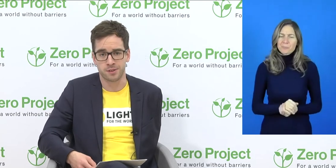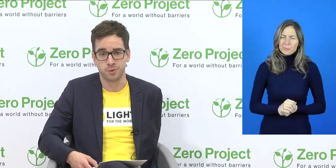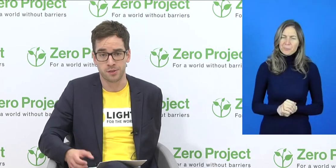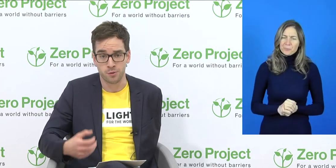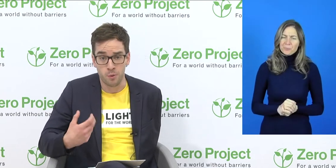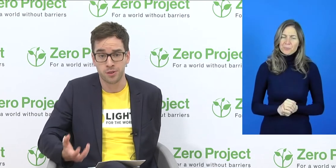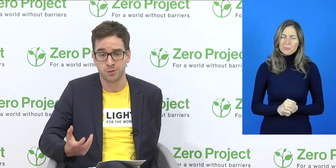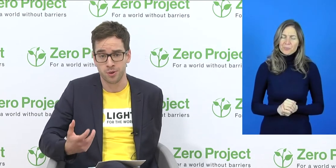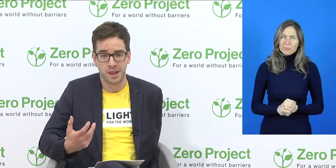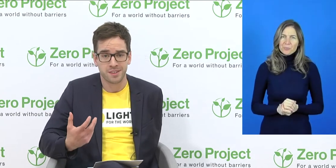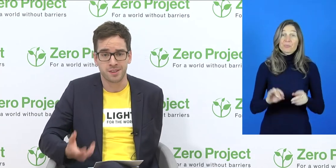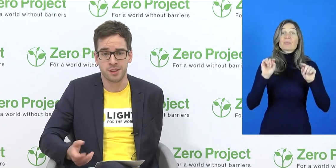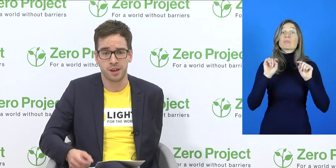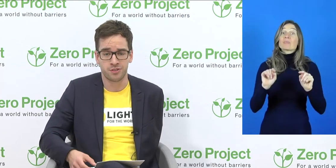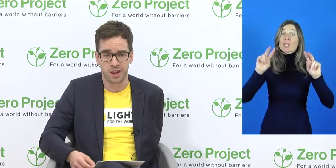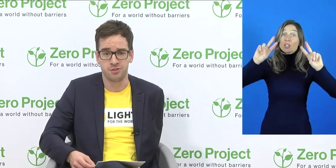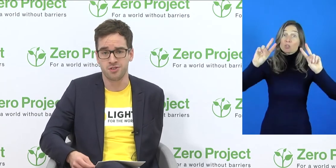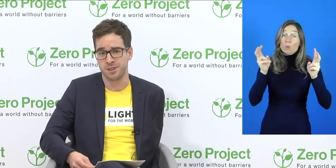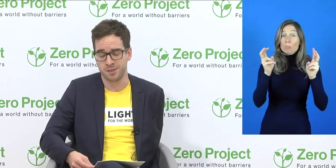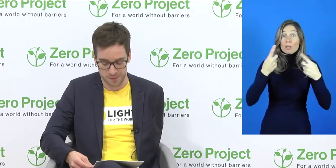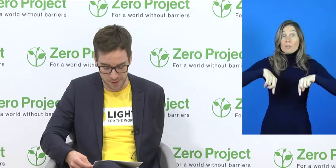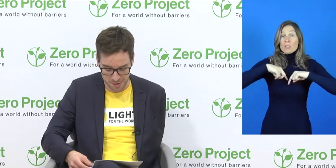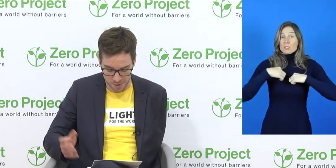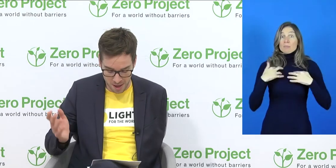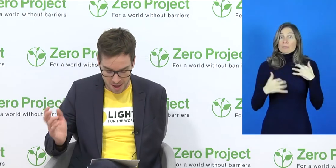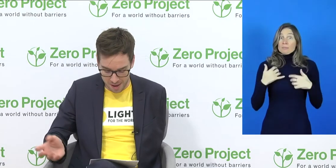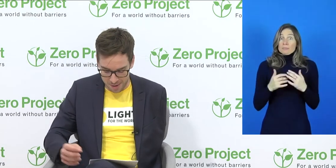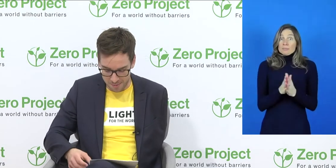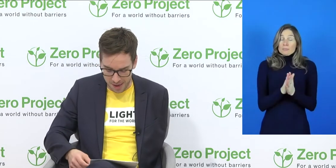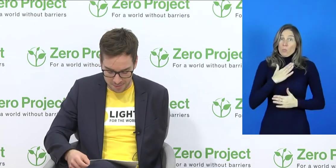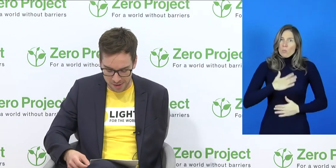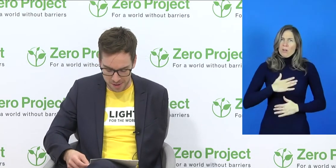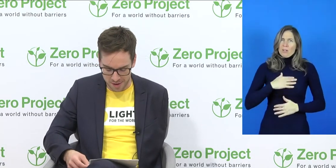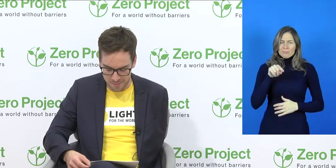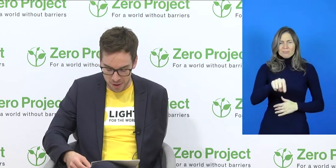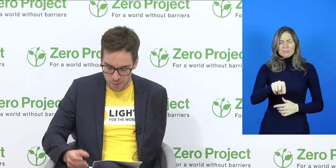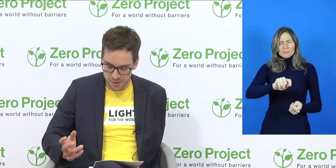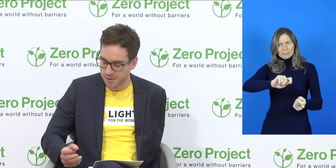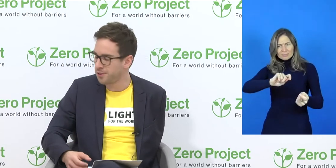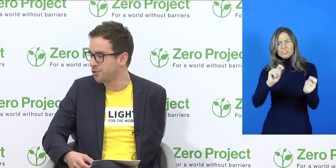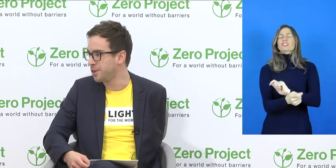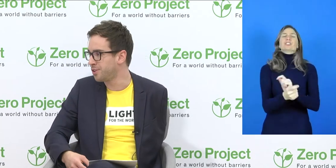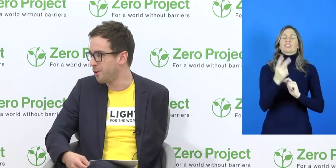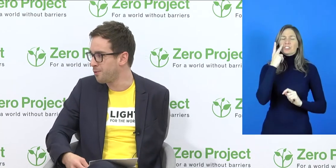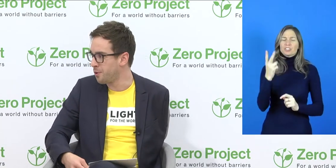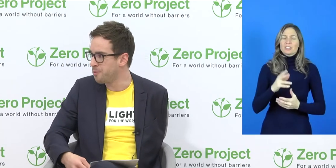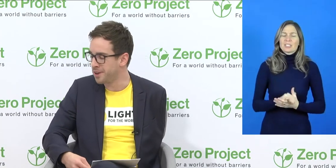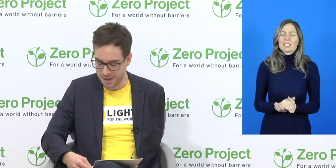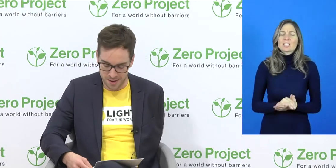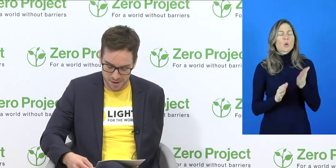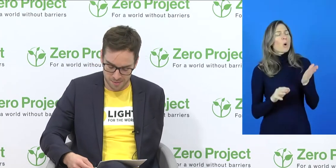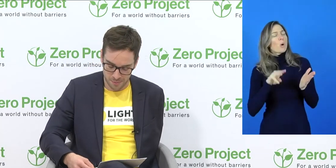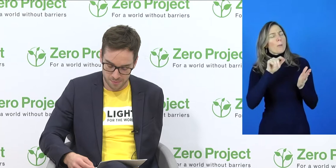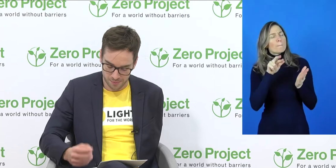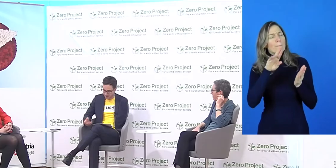interest to us who want to see change in this field. So Heidemarie, what is the situation of women